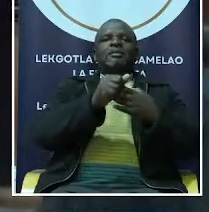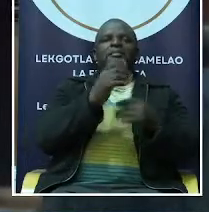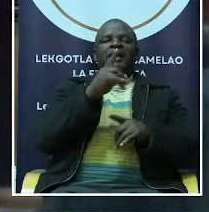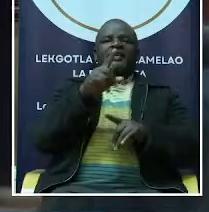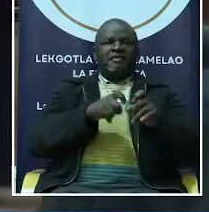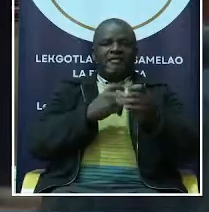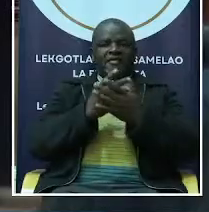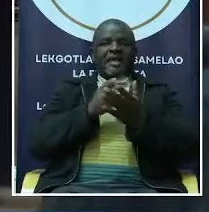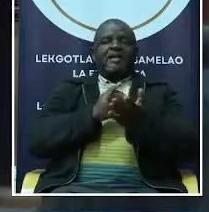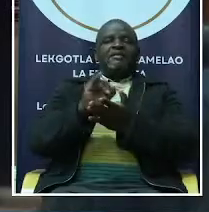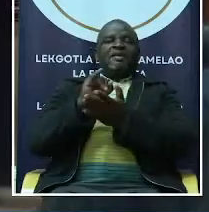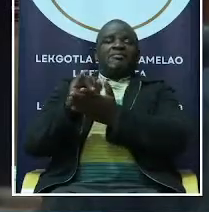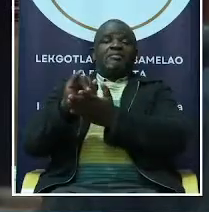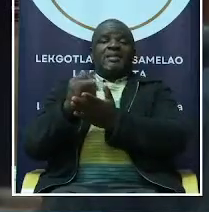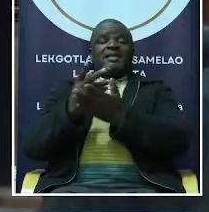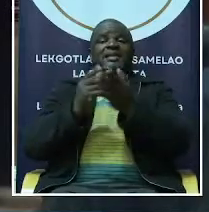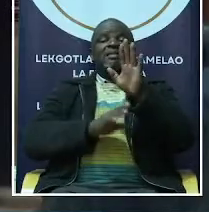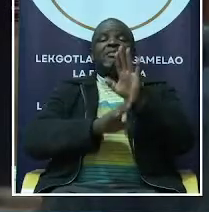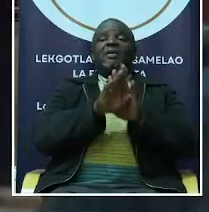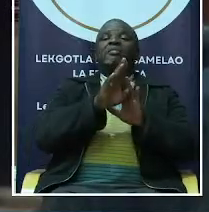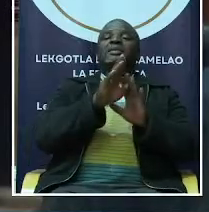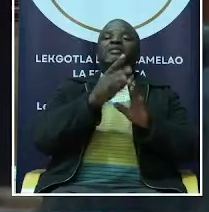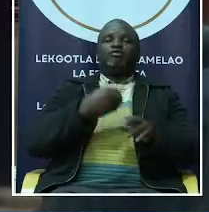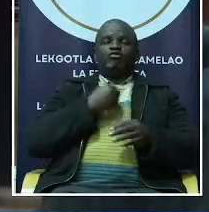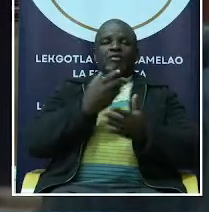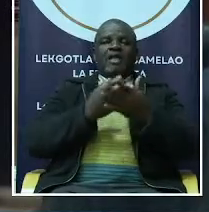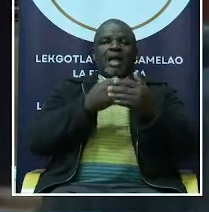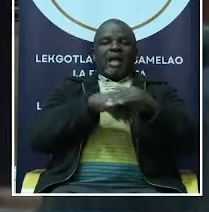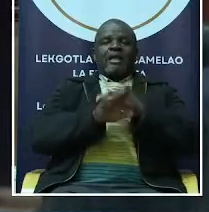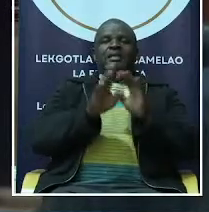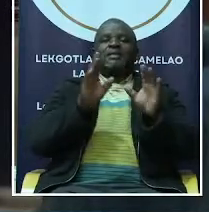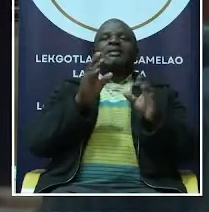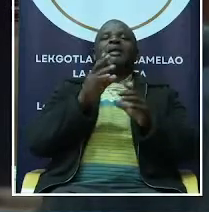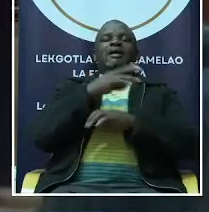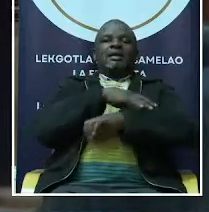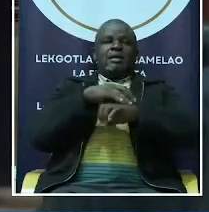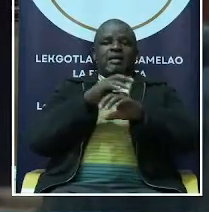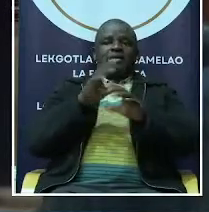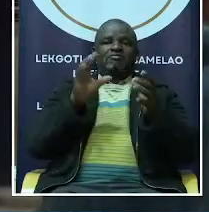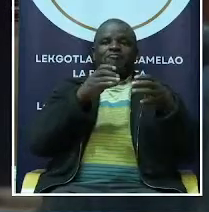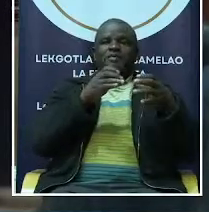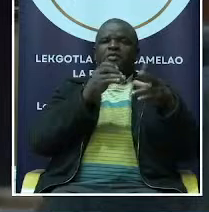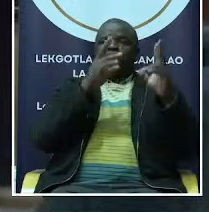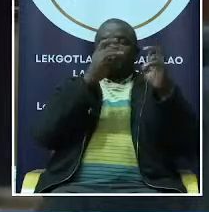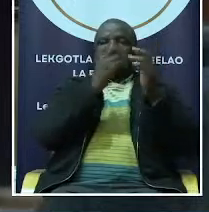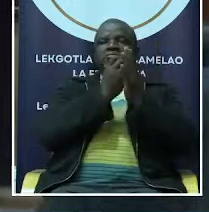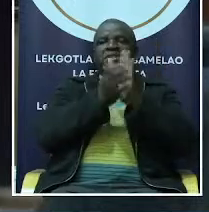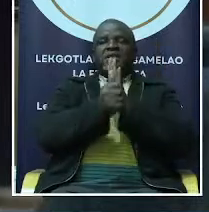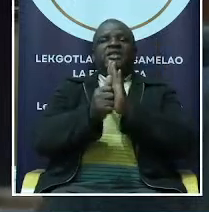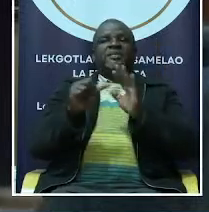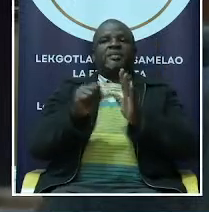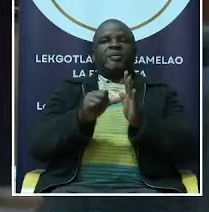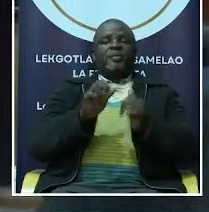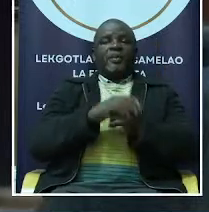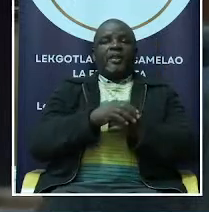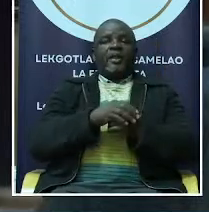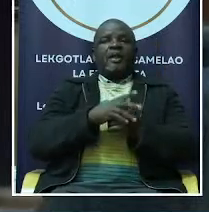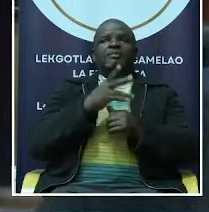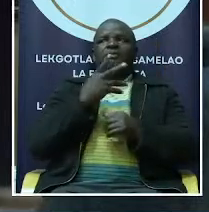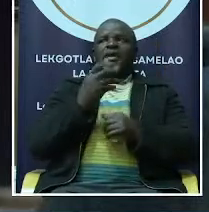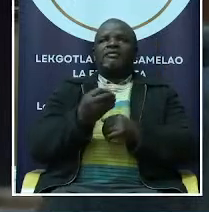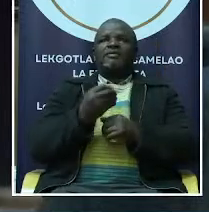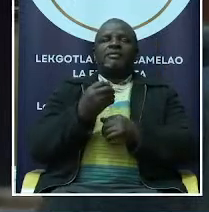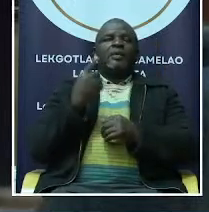agriculturally in the development of young people skills-wise in that sector. You've got, I think, about